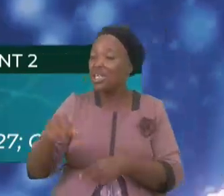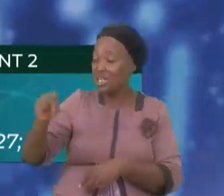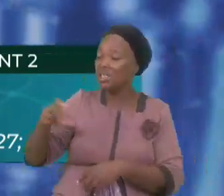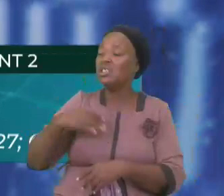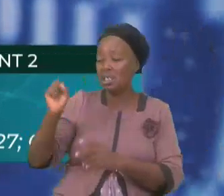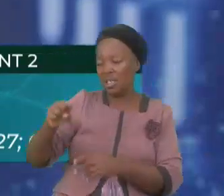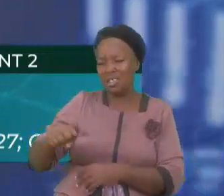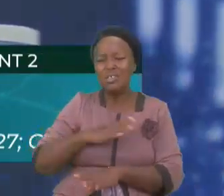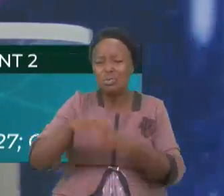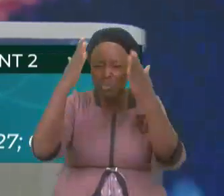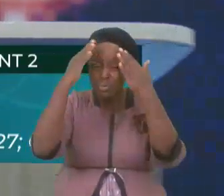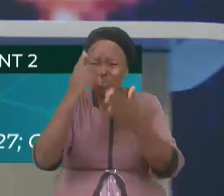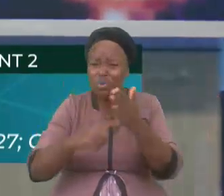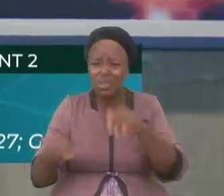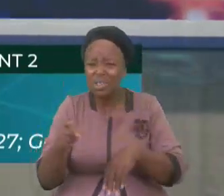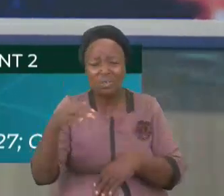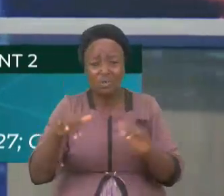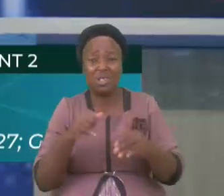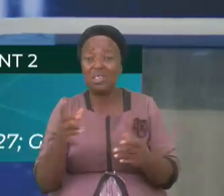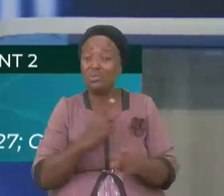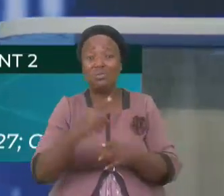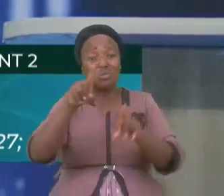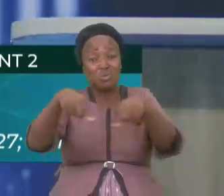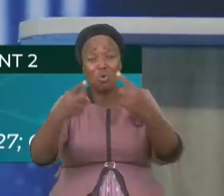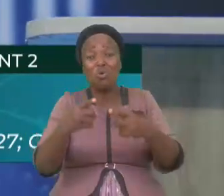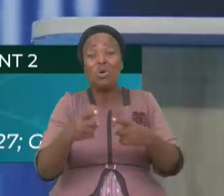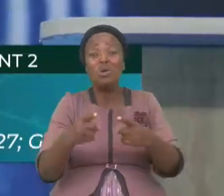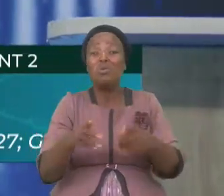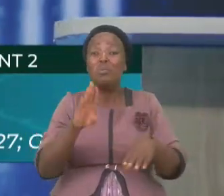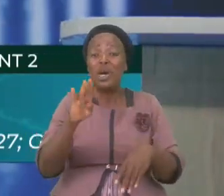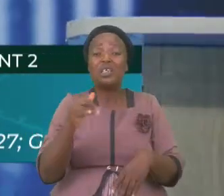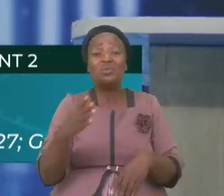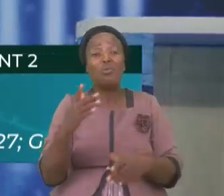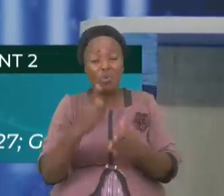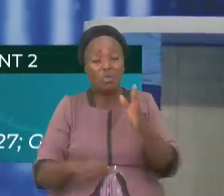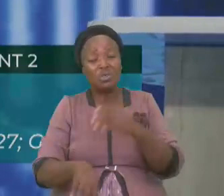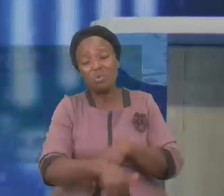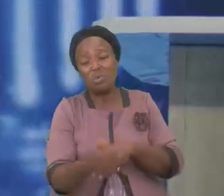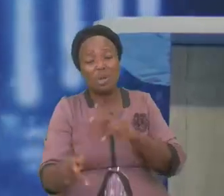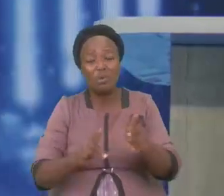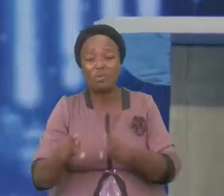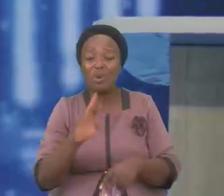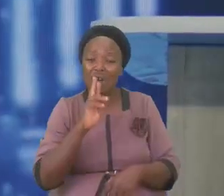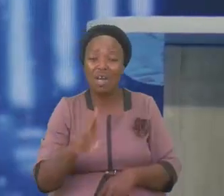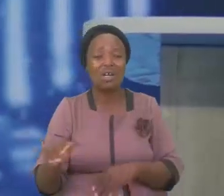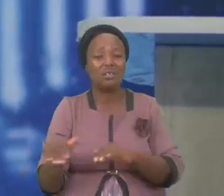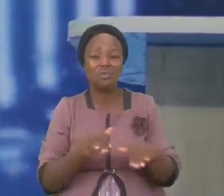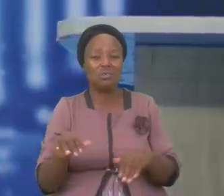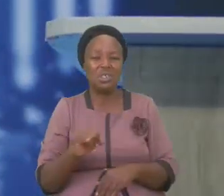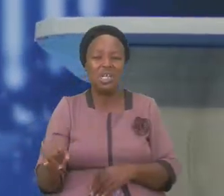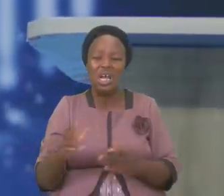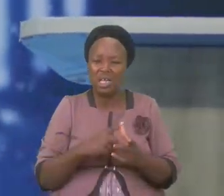of that community is violent, they pick it up, they violate. If the soul of that community